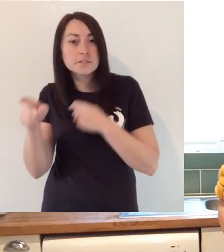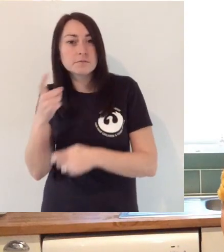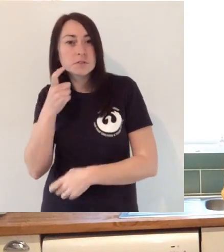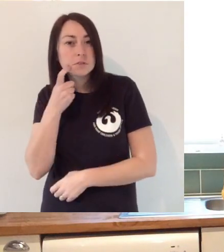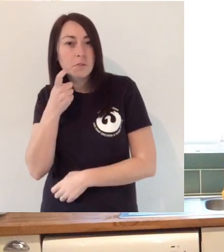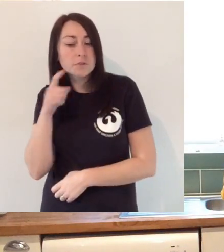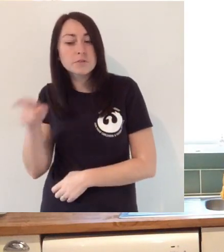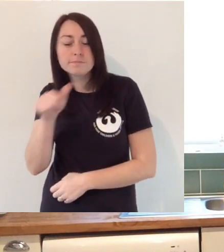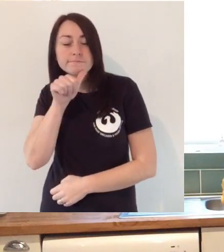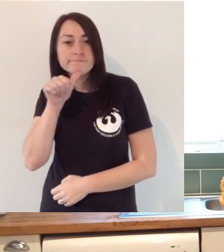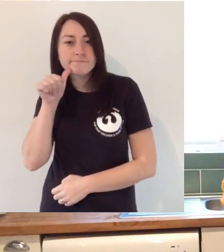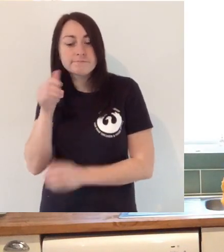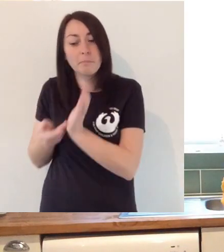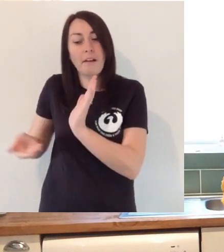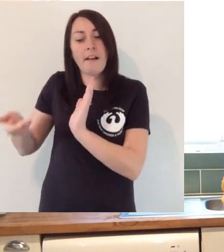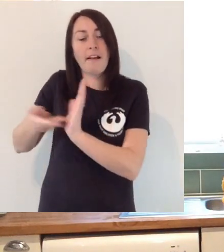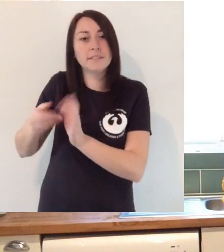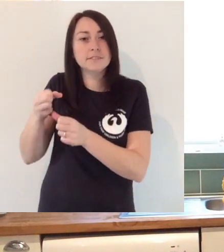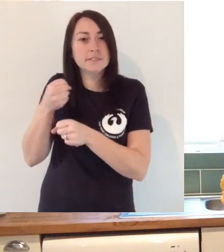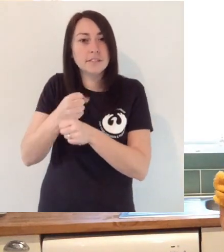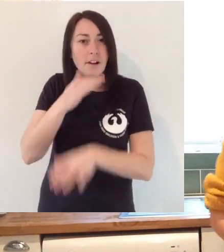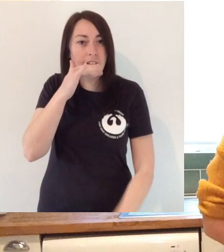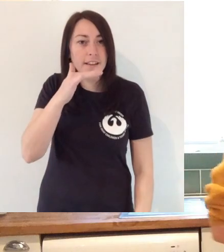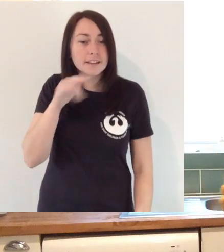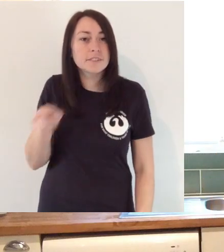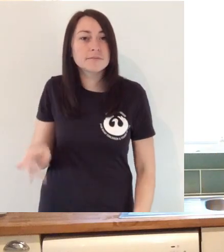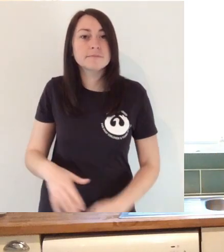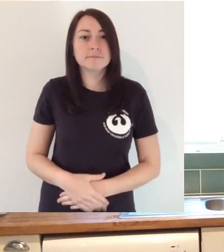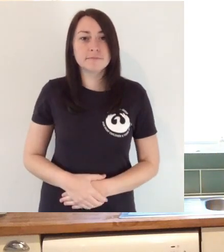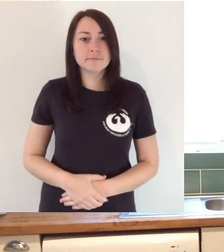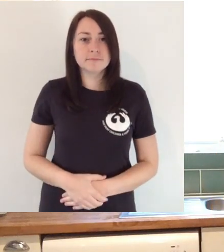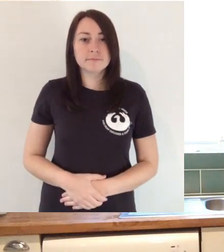And as those onions are softening nicely, we're going to add some garlic to that.